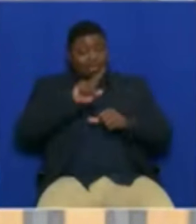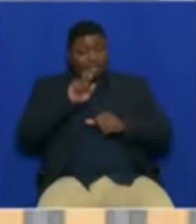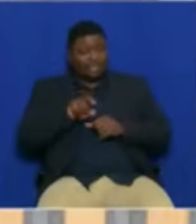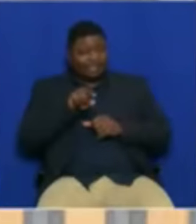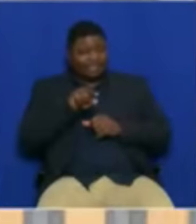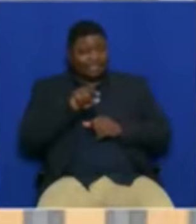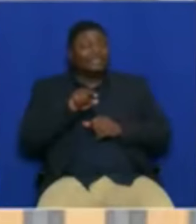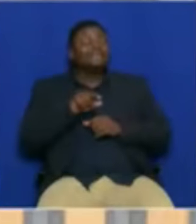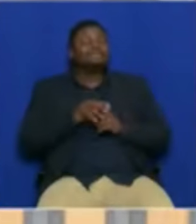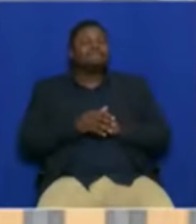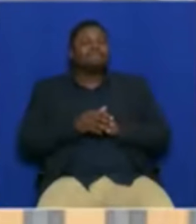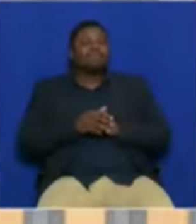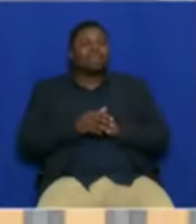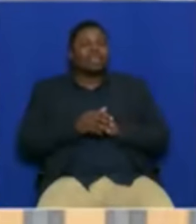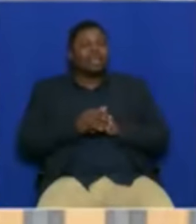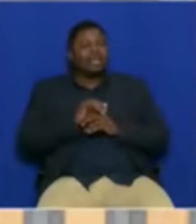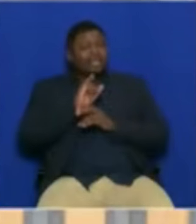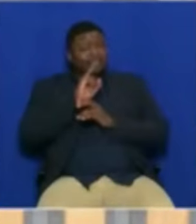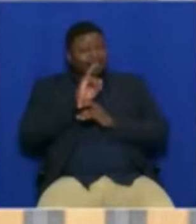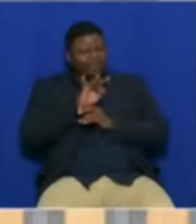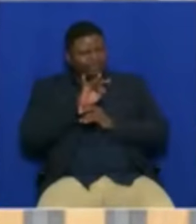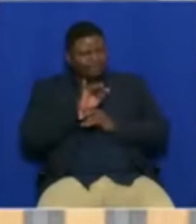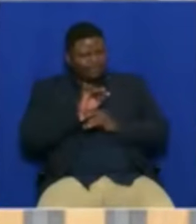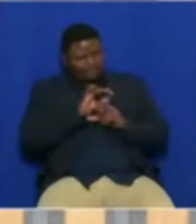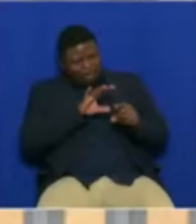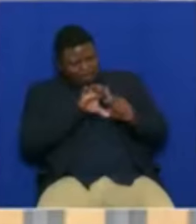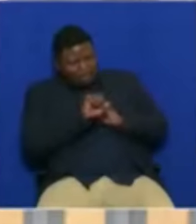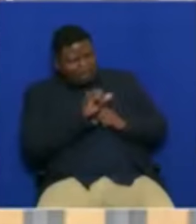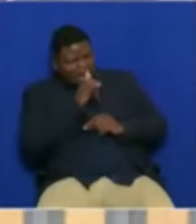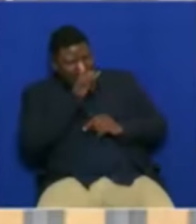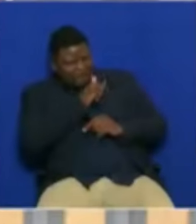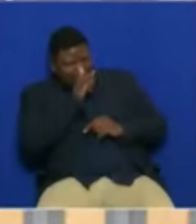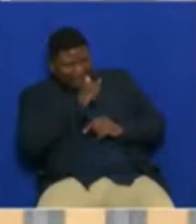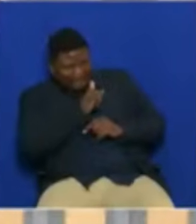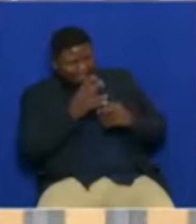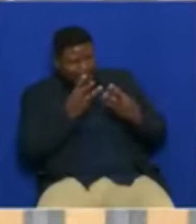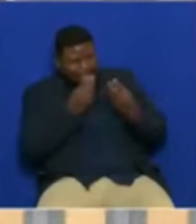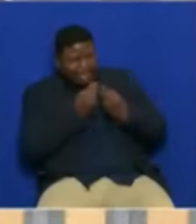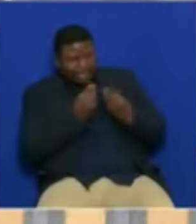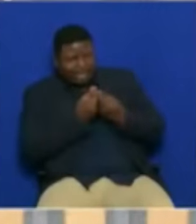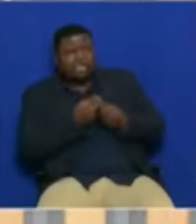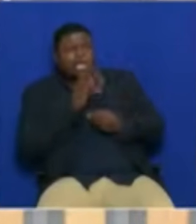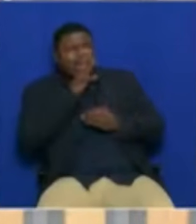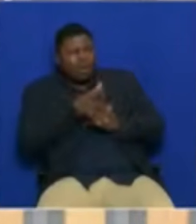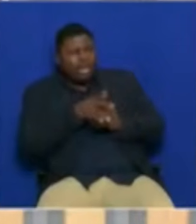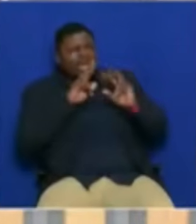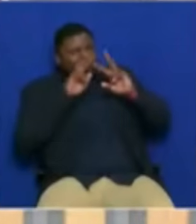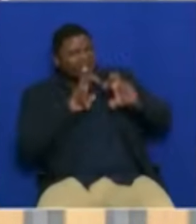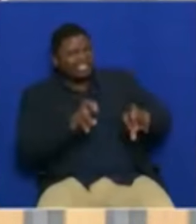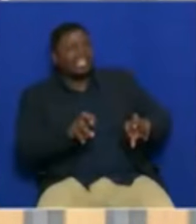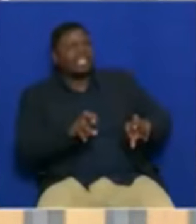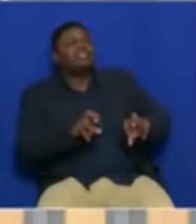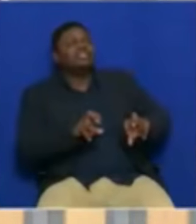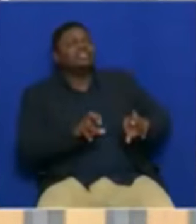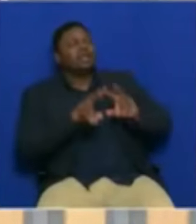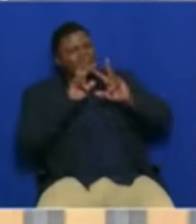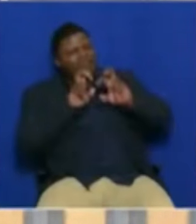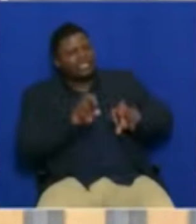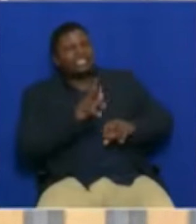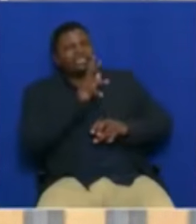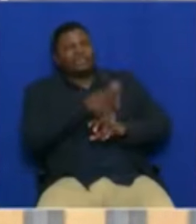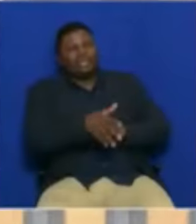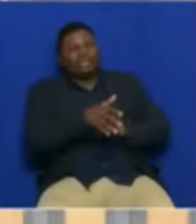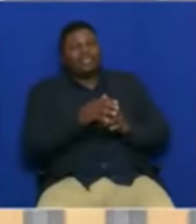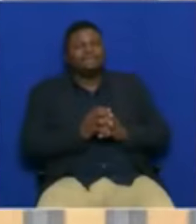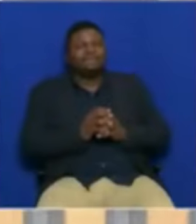what you believe to be criminality, or which is what you say, I will investigate it. If you come across what?